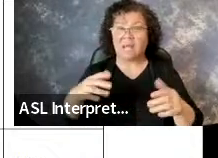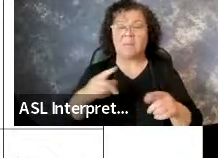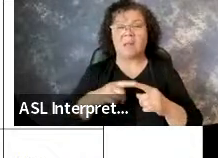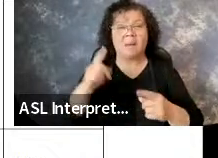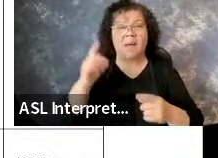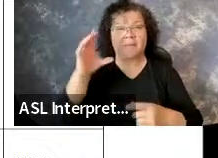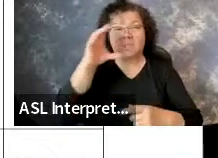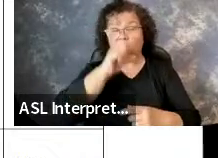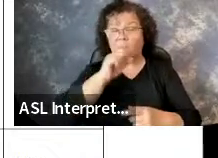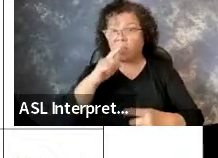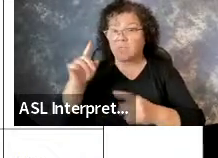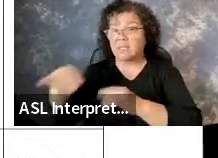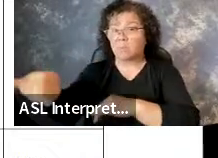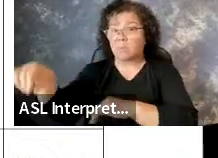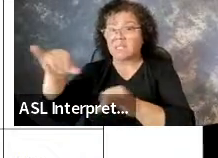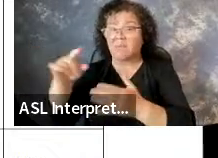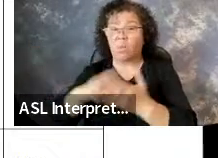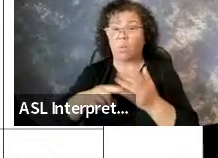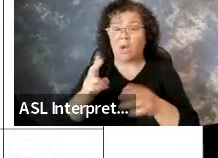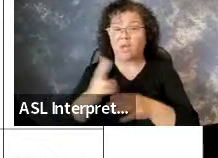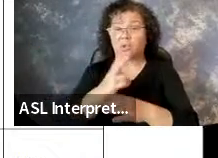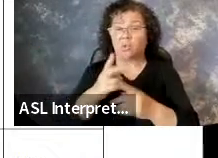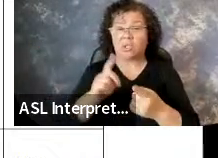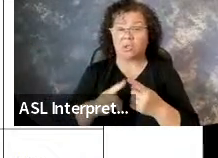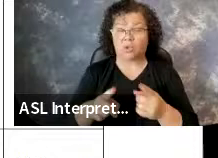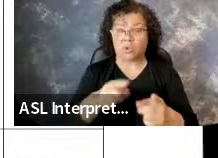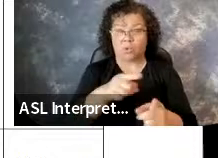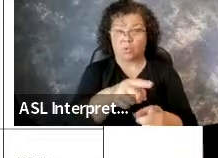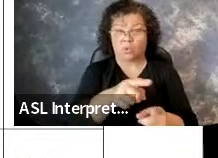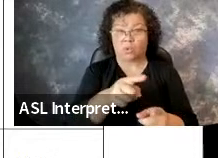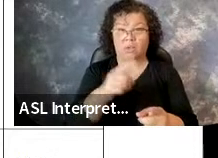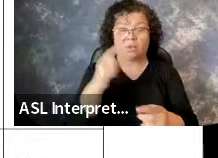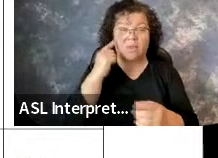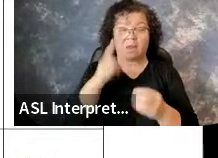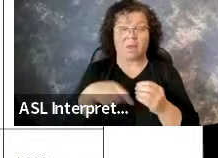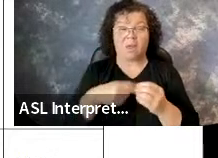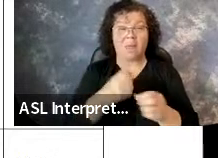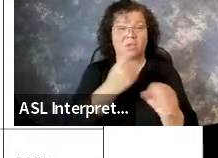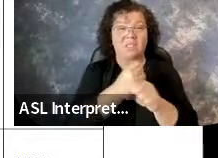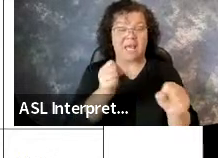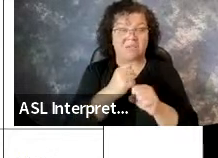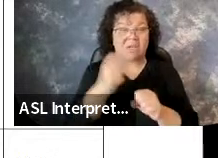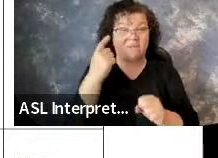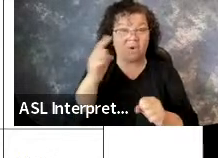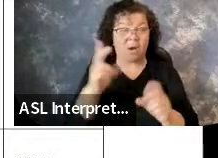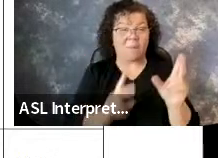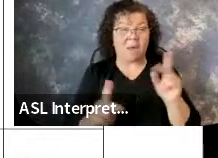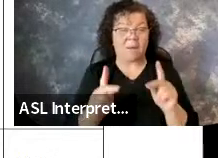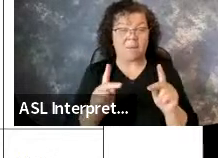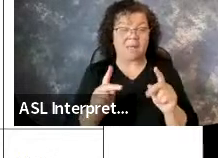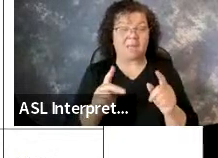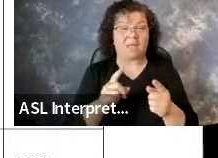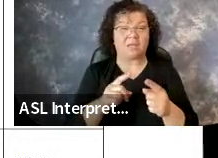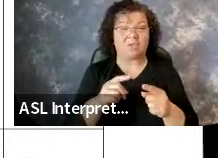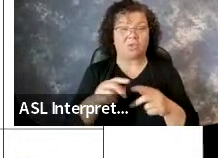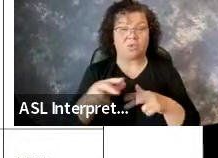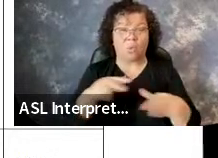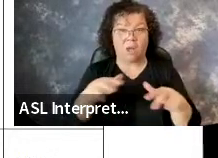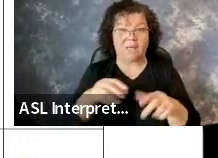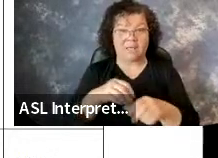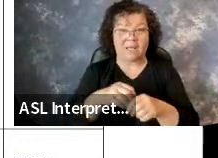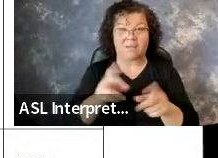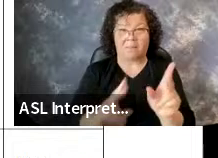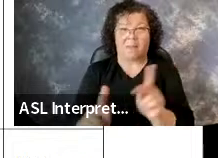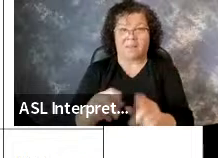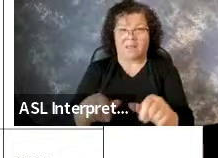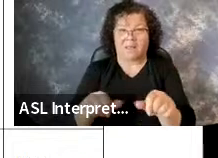though for what is used to interpret safety for pedestrians walking through public areas. I don't know what